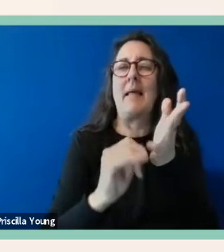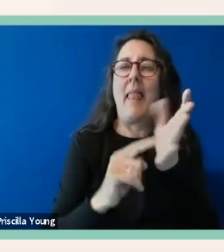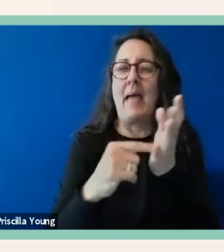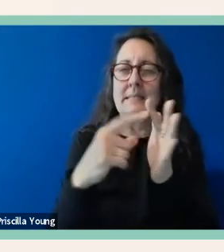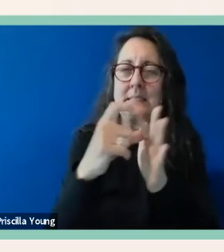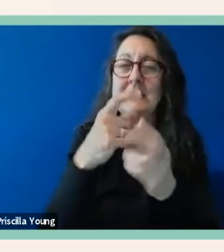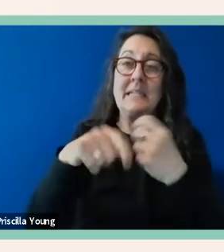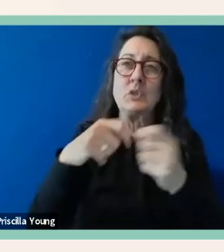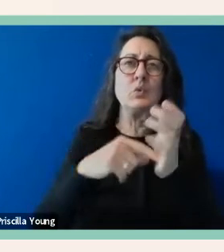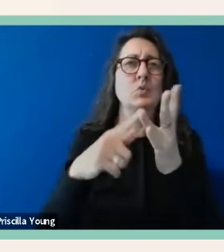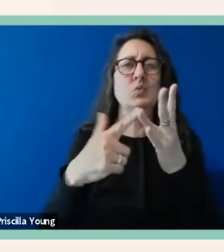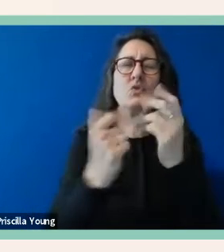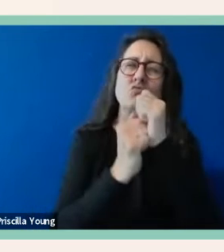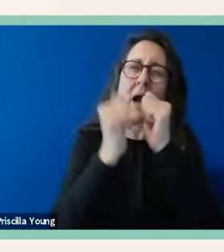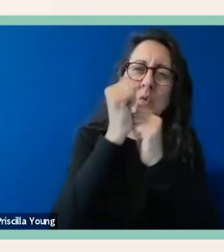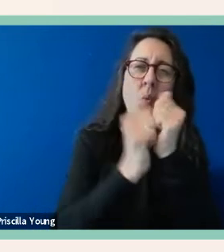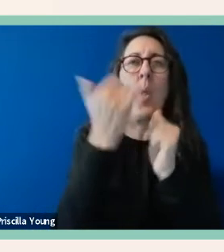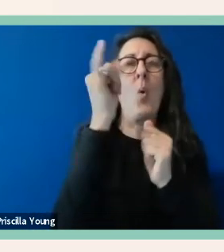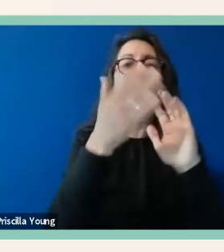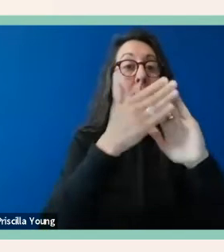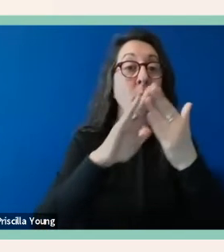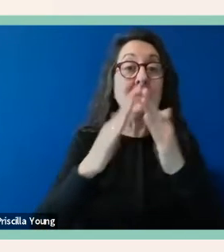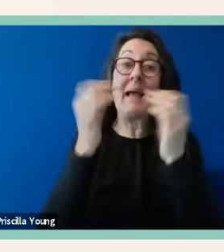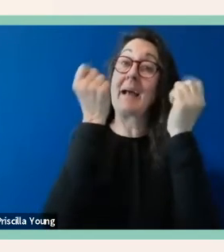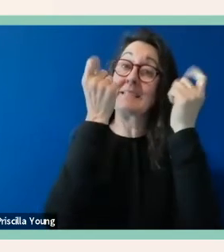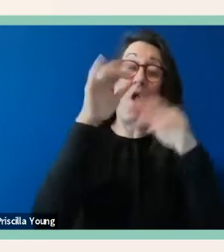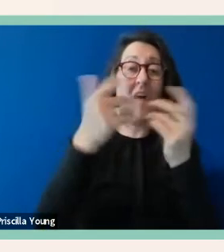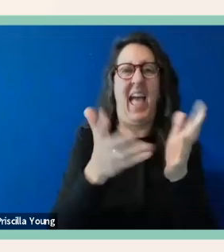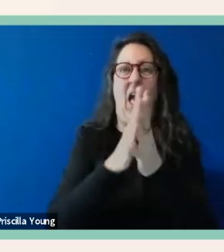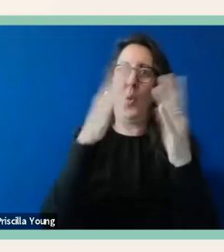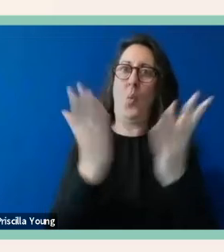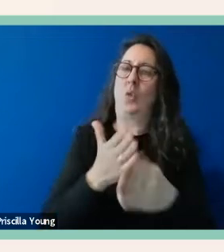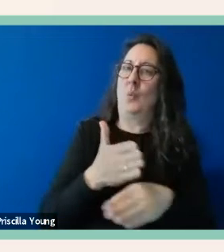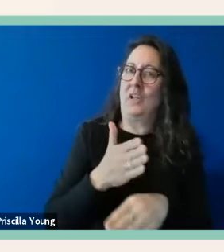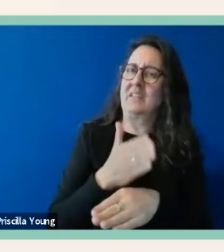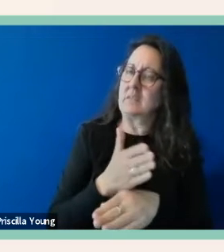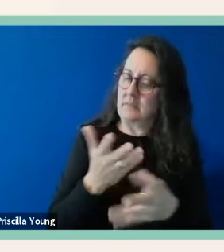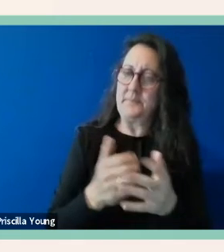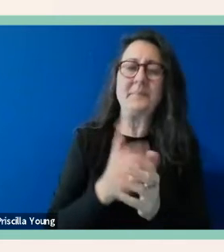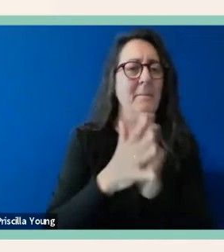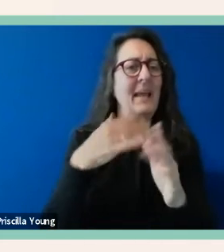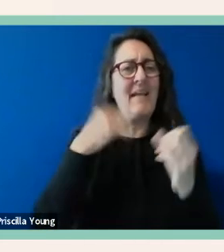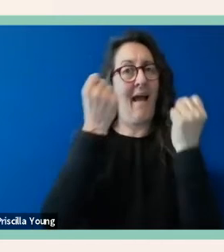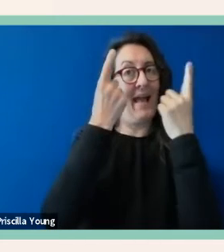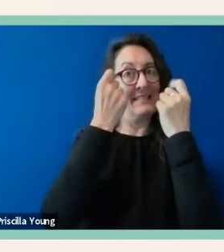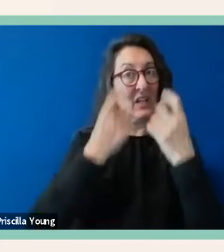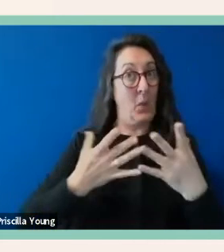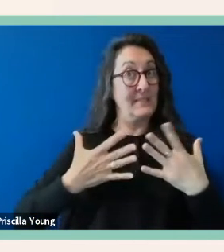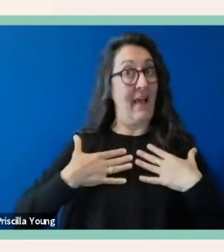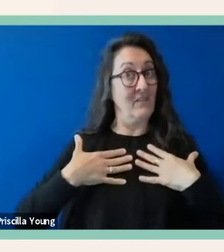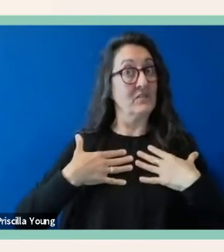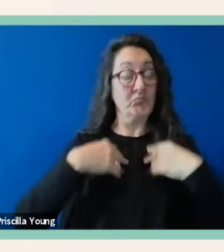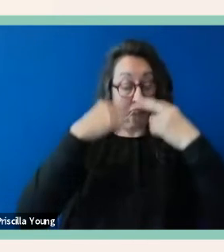or community understandings of how the world works, all right? So we can understand ourselves as, say, it's a person who